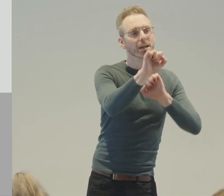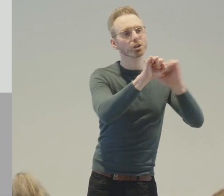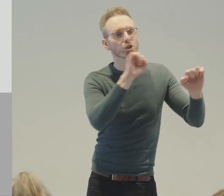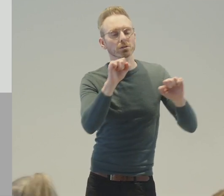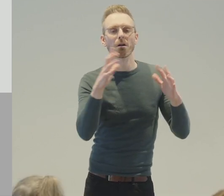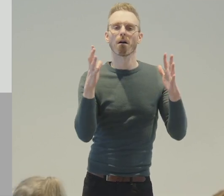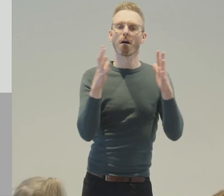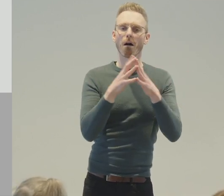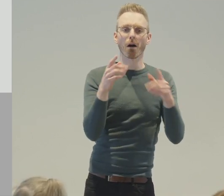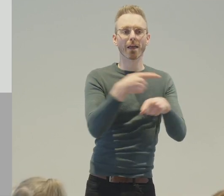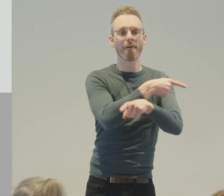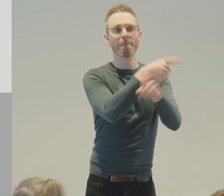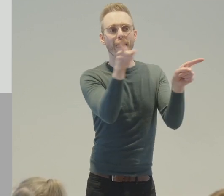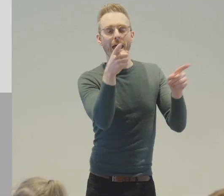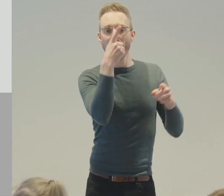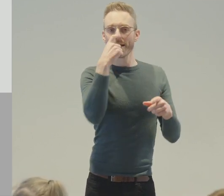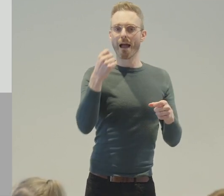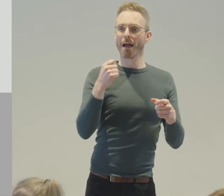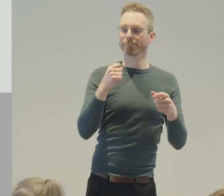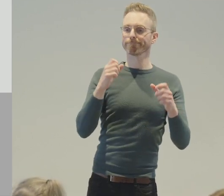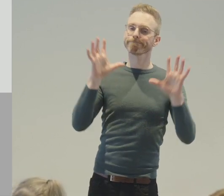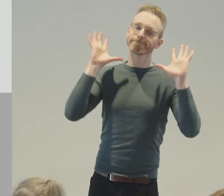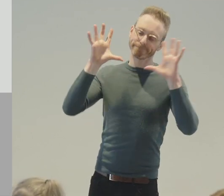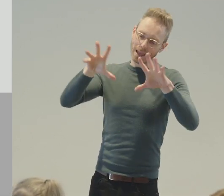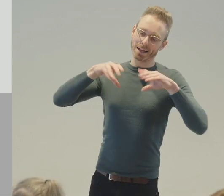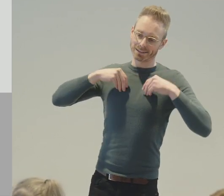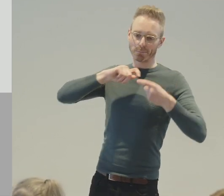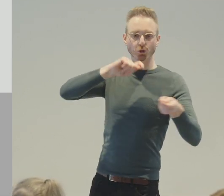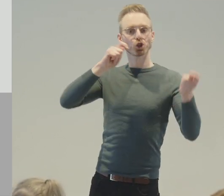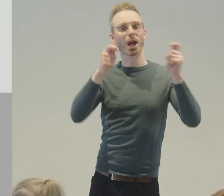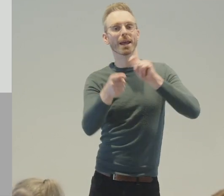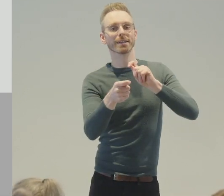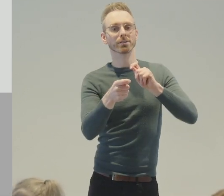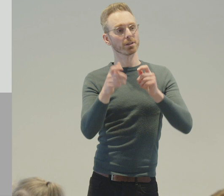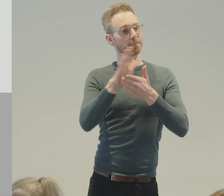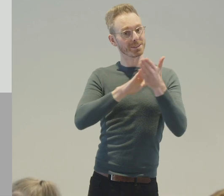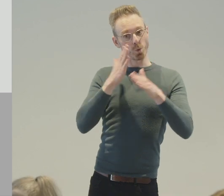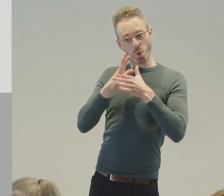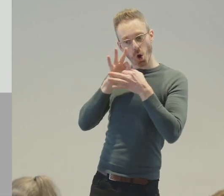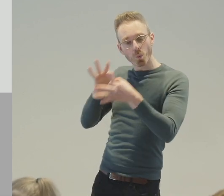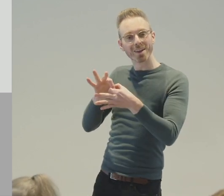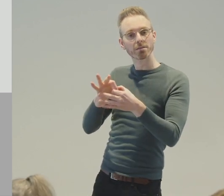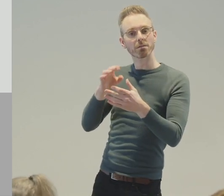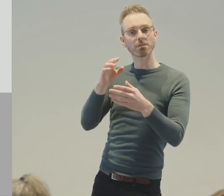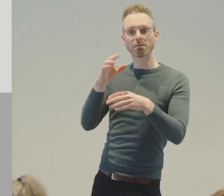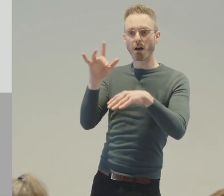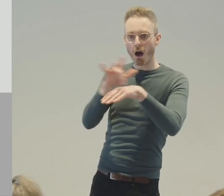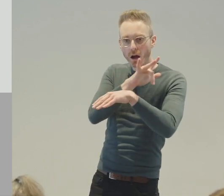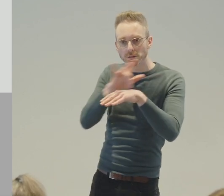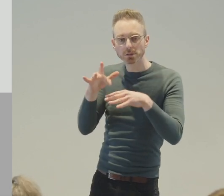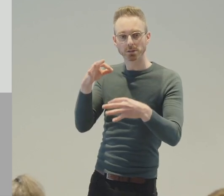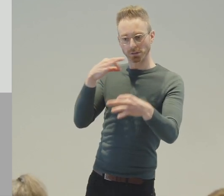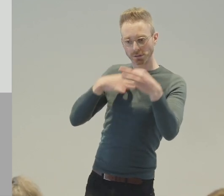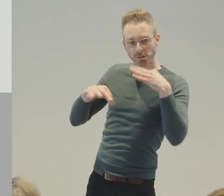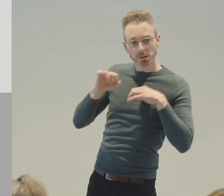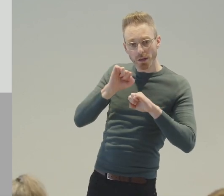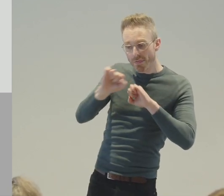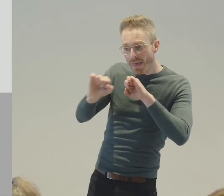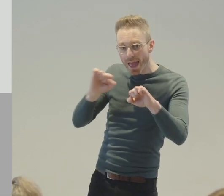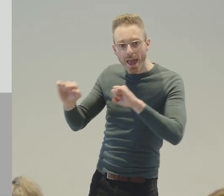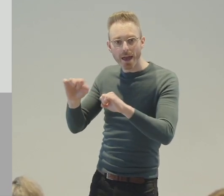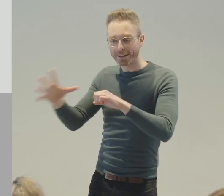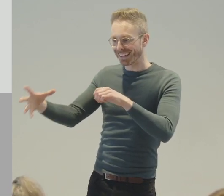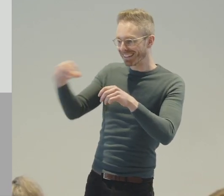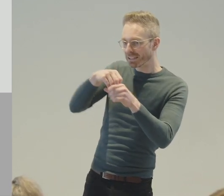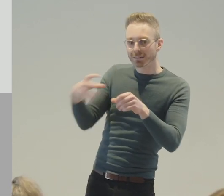in participants, bring in artists, bring in people with lived experience, bringing in different perspectives. And to kind